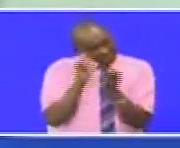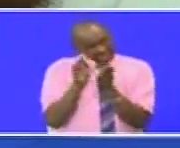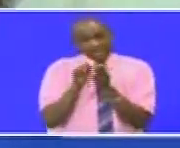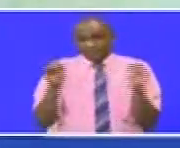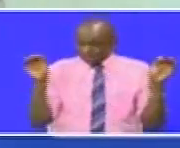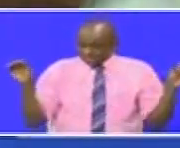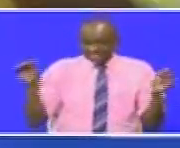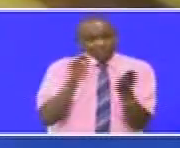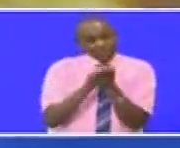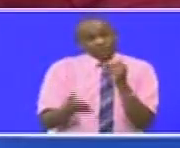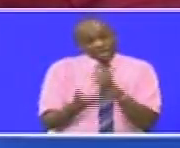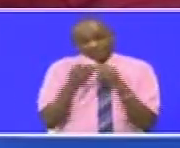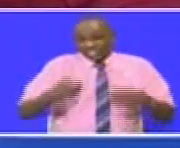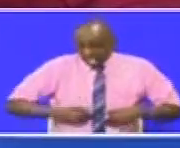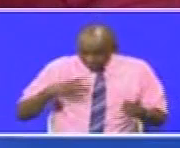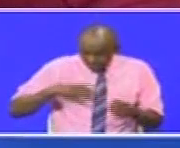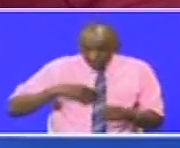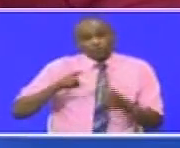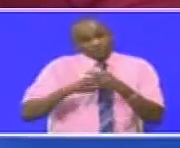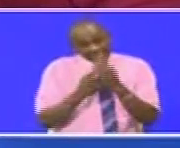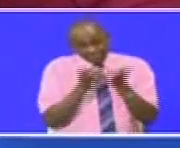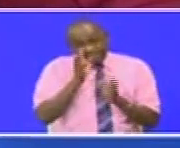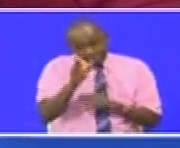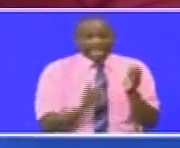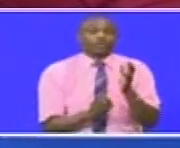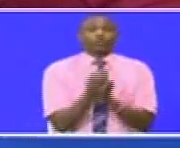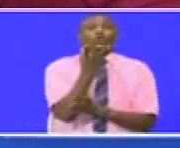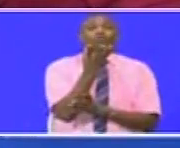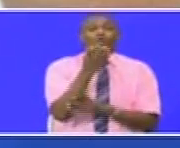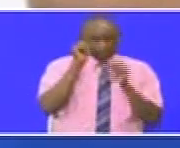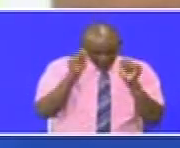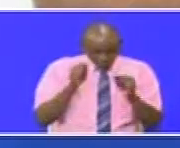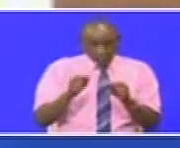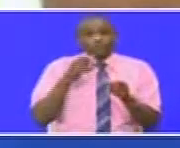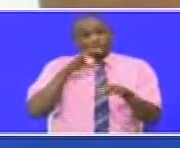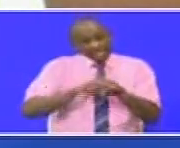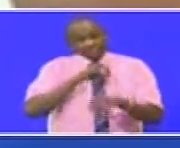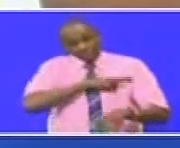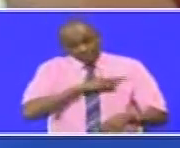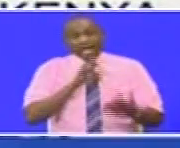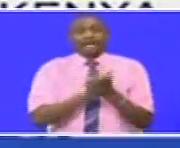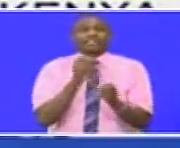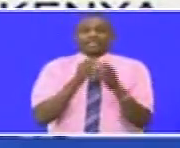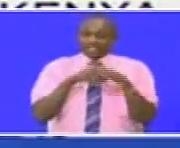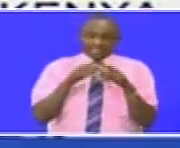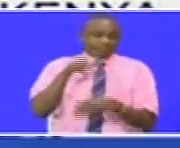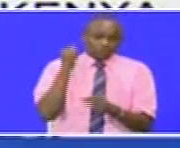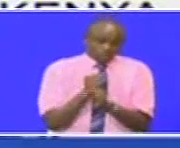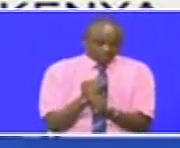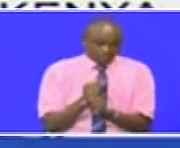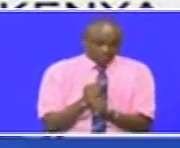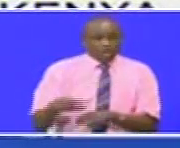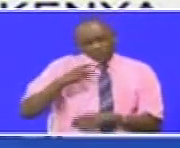help the young people start, run, and grow their businesses in order to generate income and employment. We need to